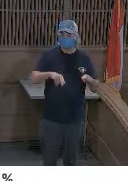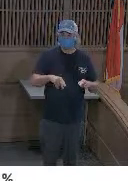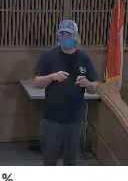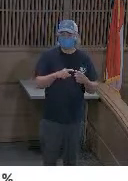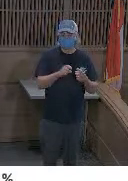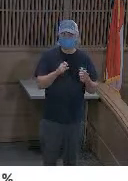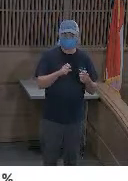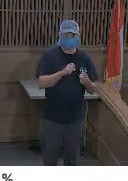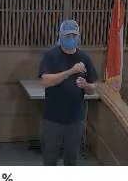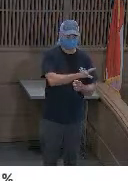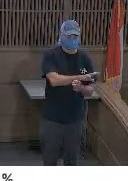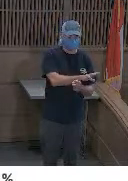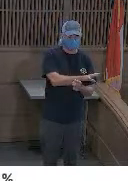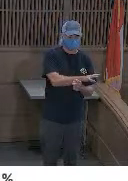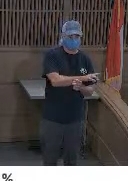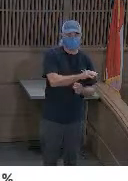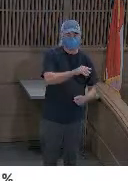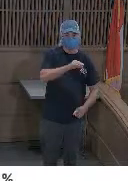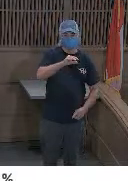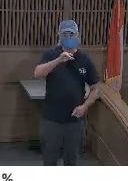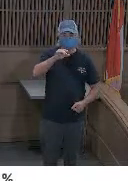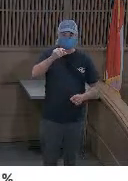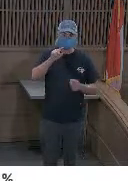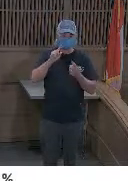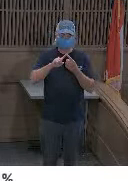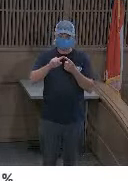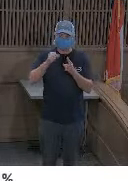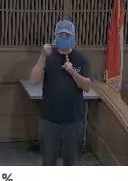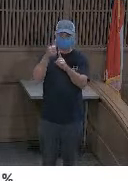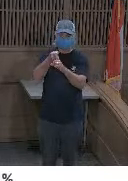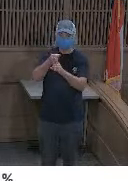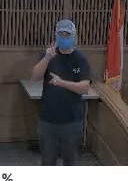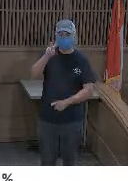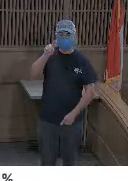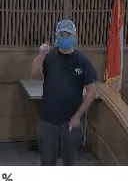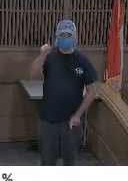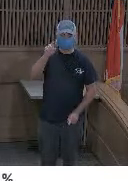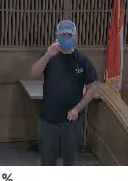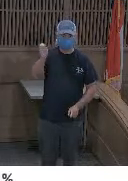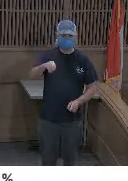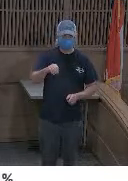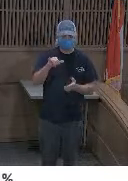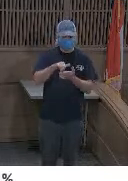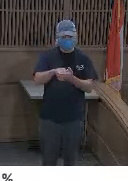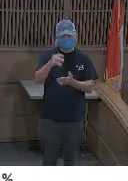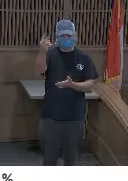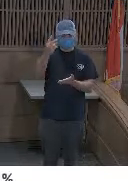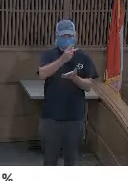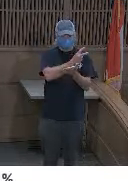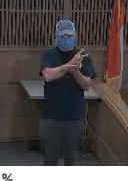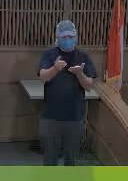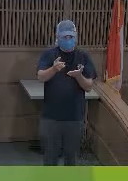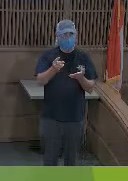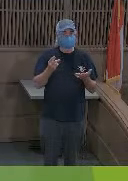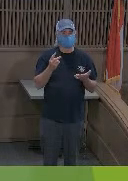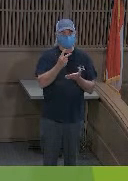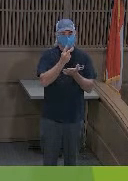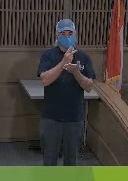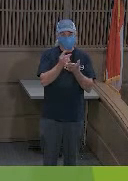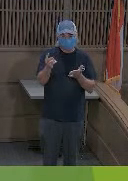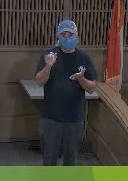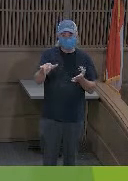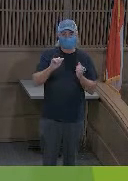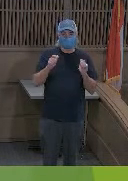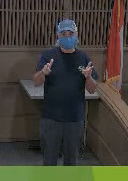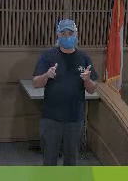5 to 21%, which is quite significant over such a short period of time. And I want